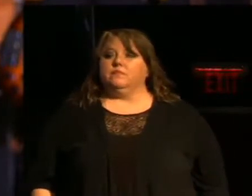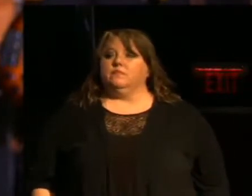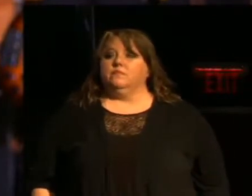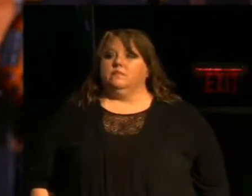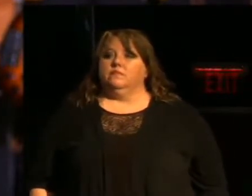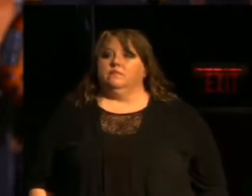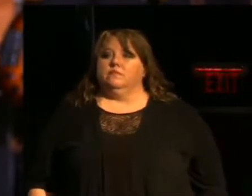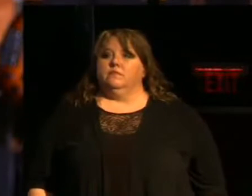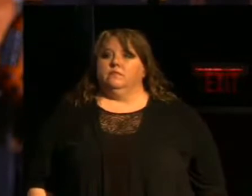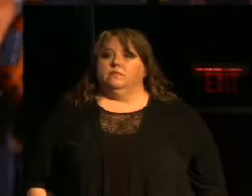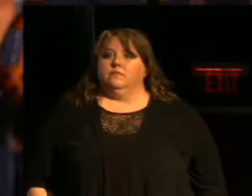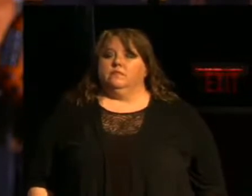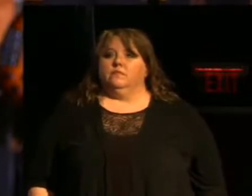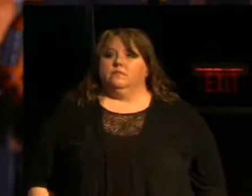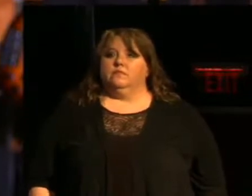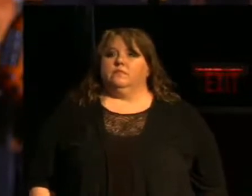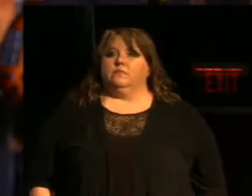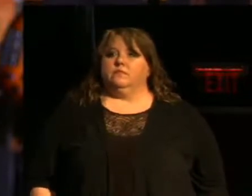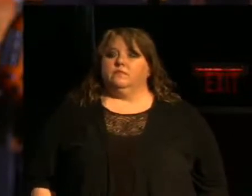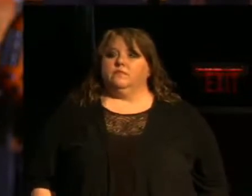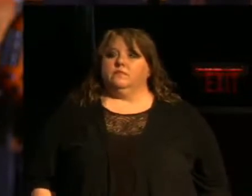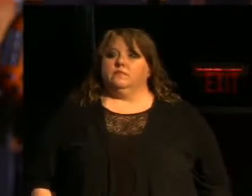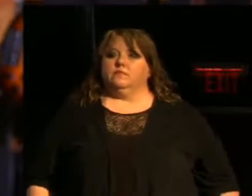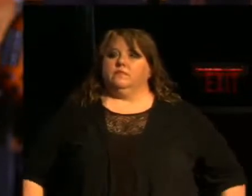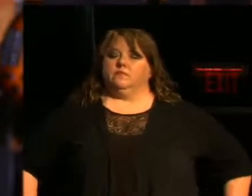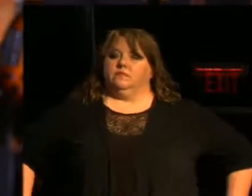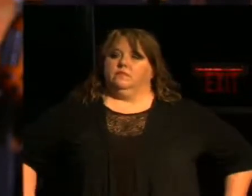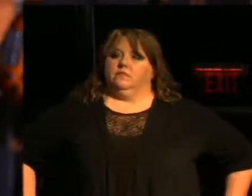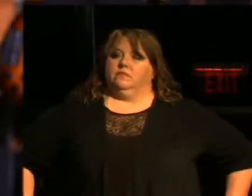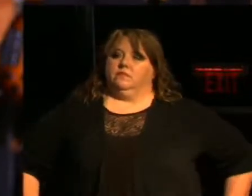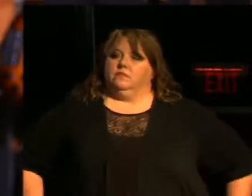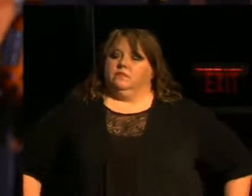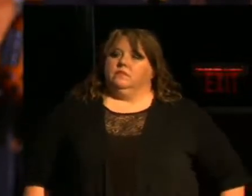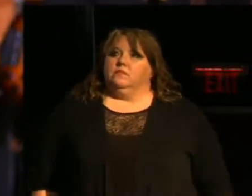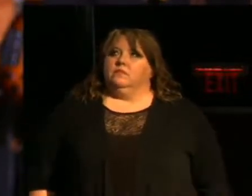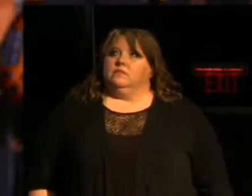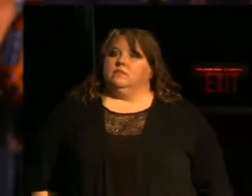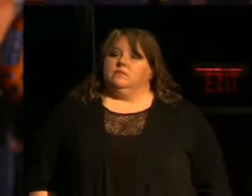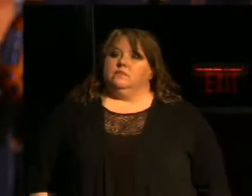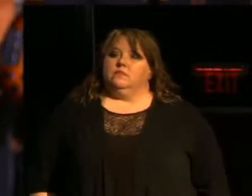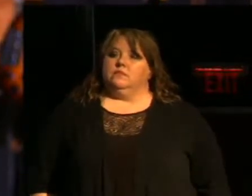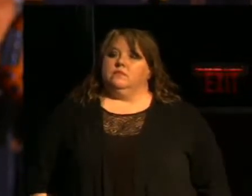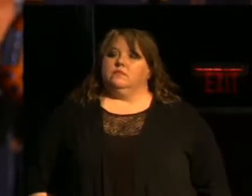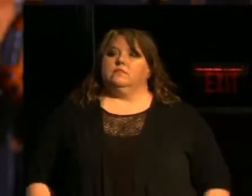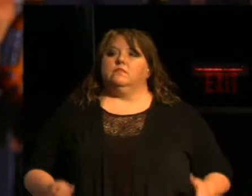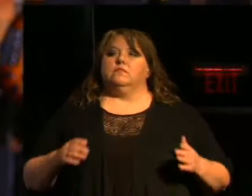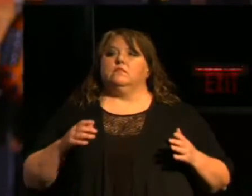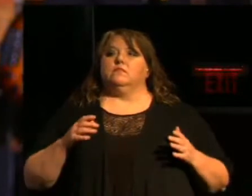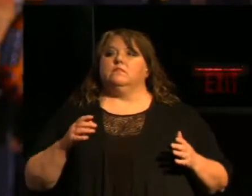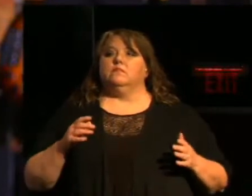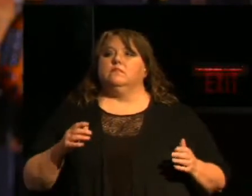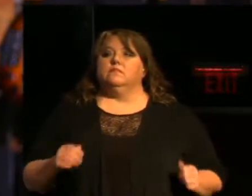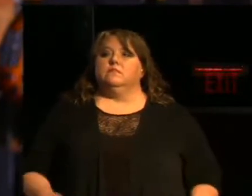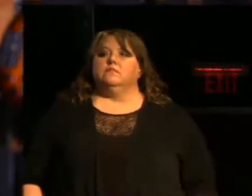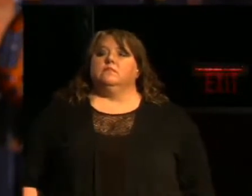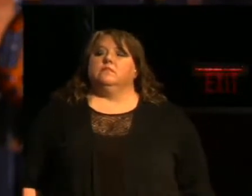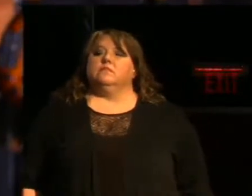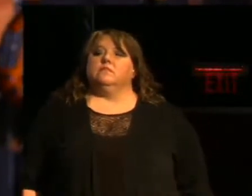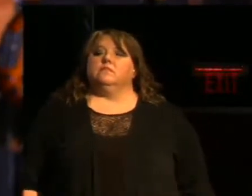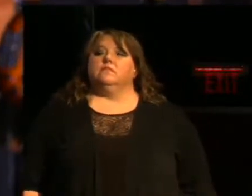I'm aware, guys. I'm completely aware we are in strange times. Living through a